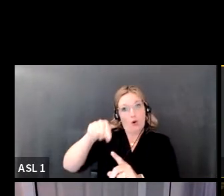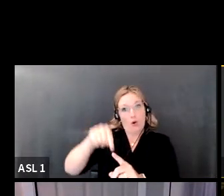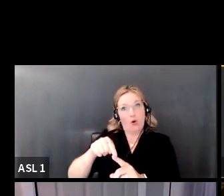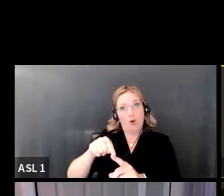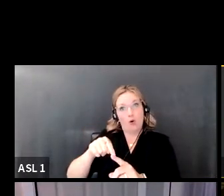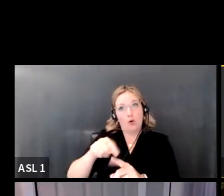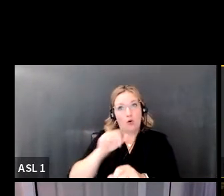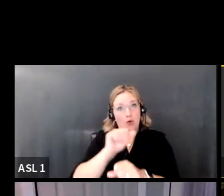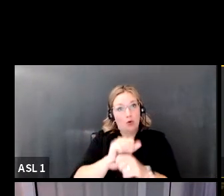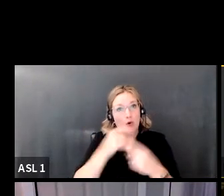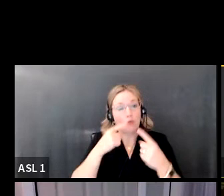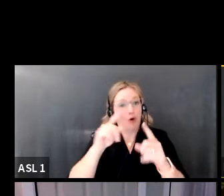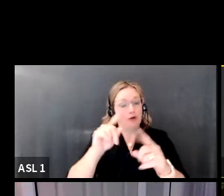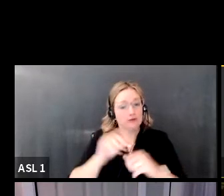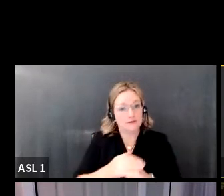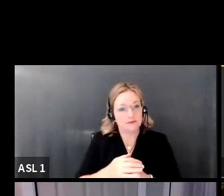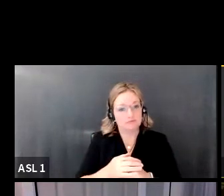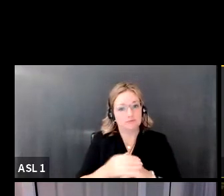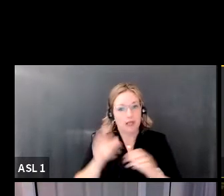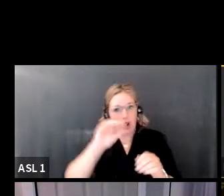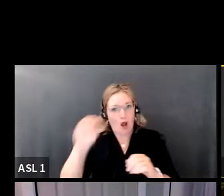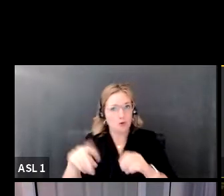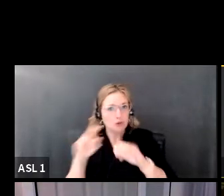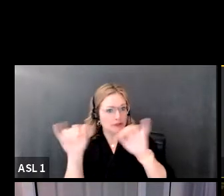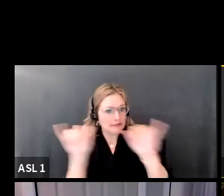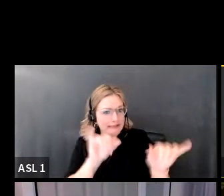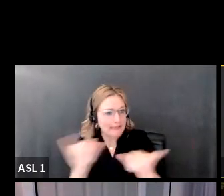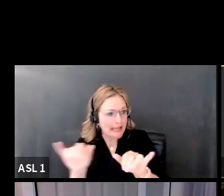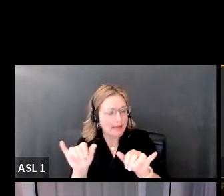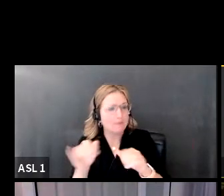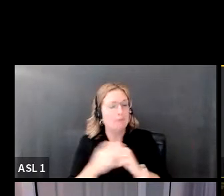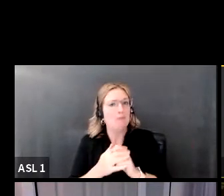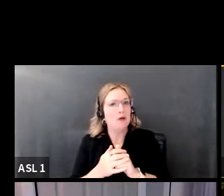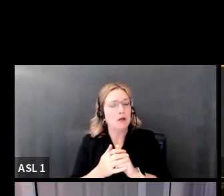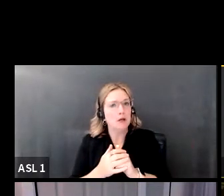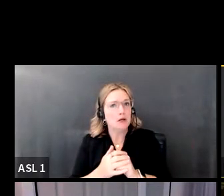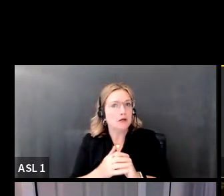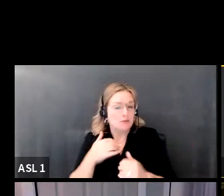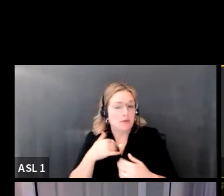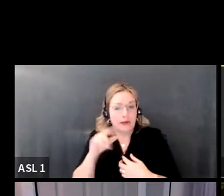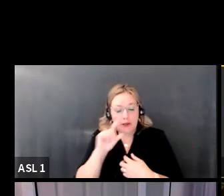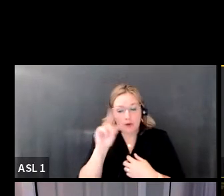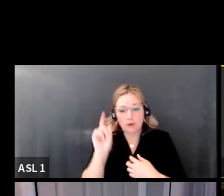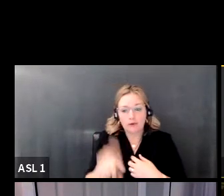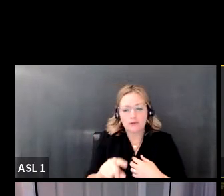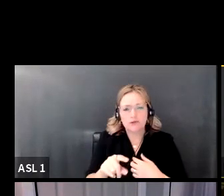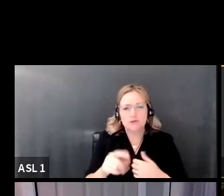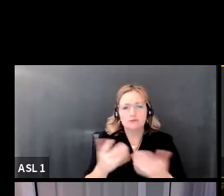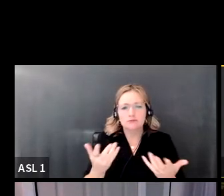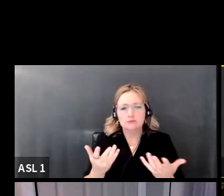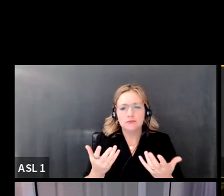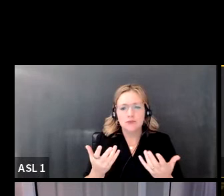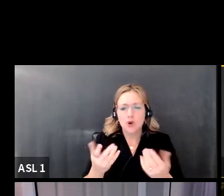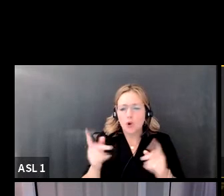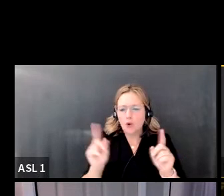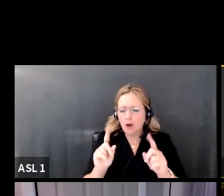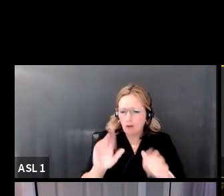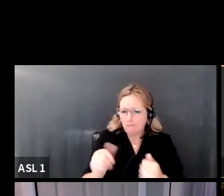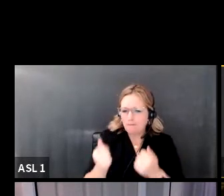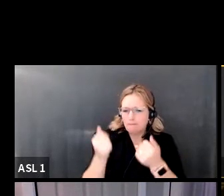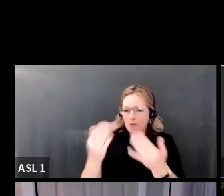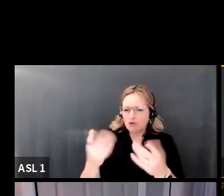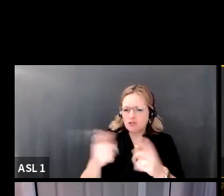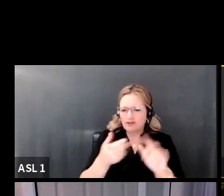autumn and i guess the question that i have is how come these motions haven't come from city